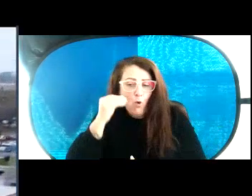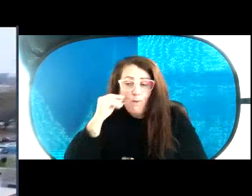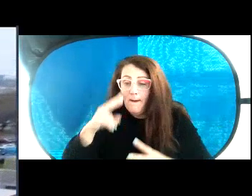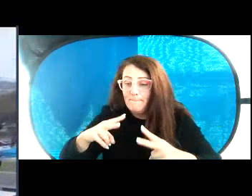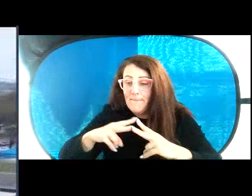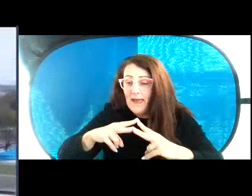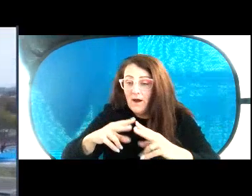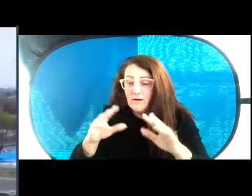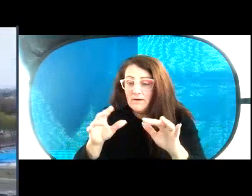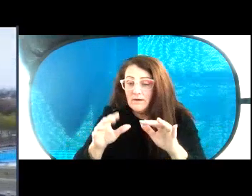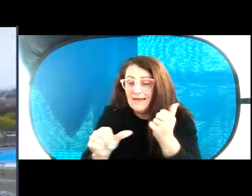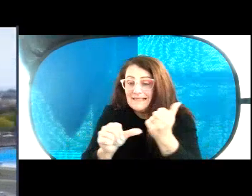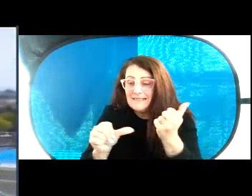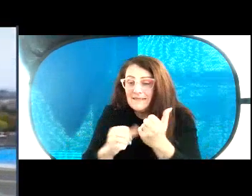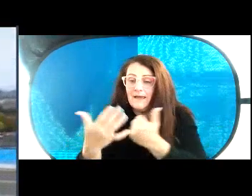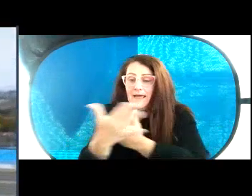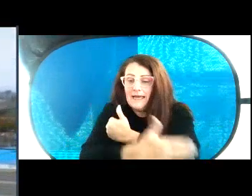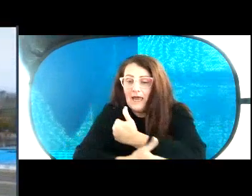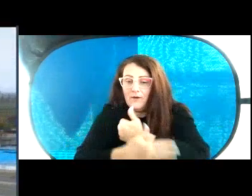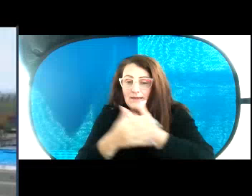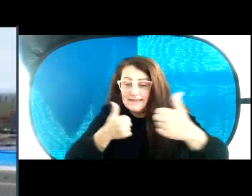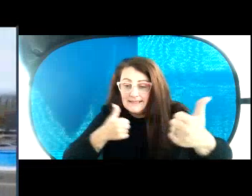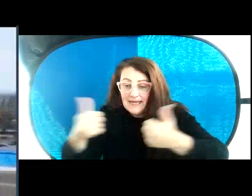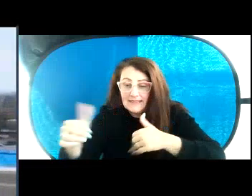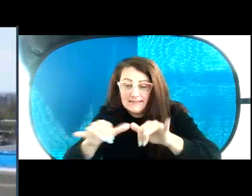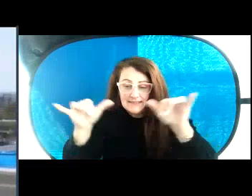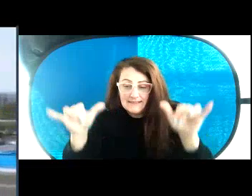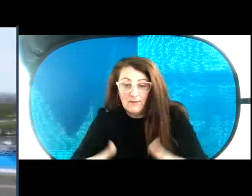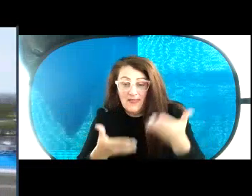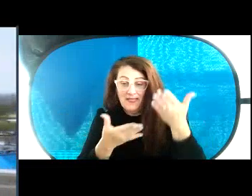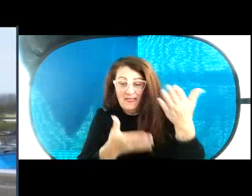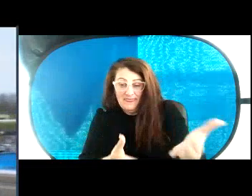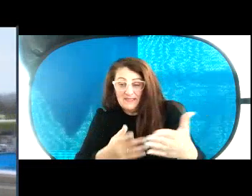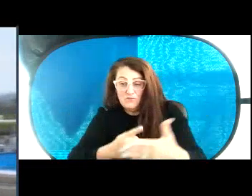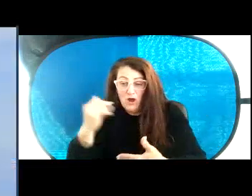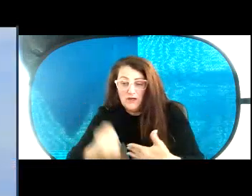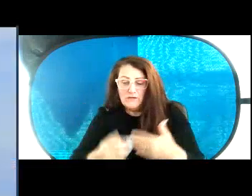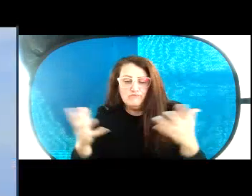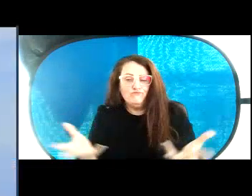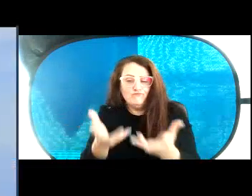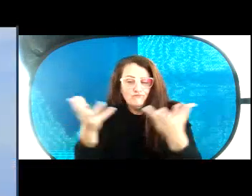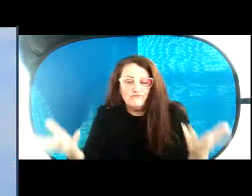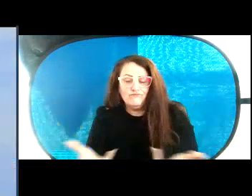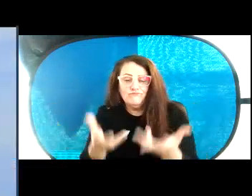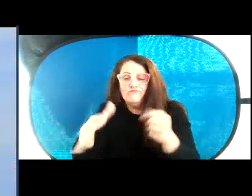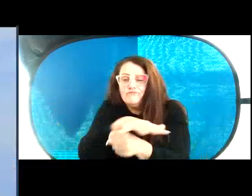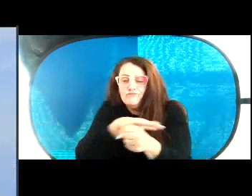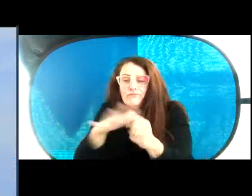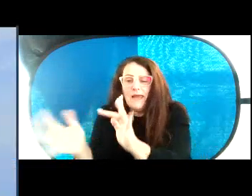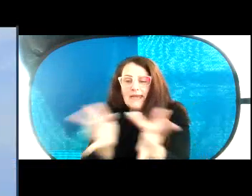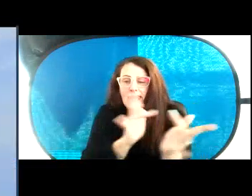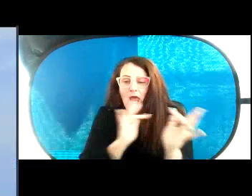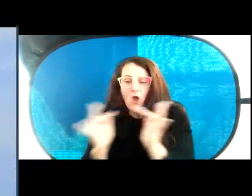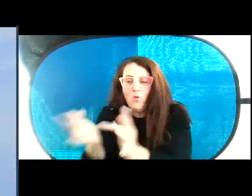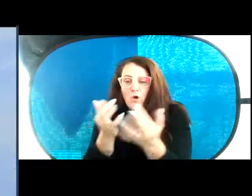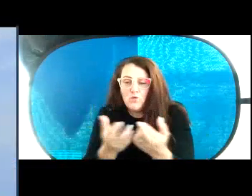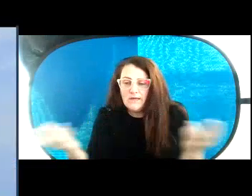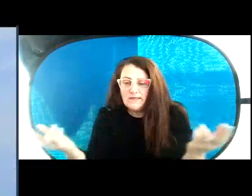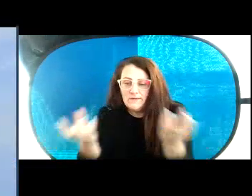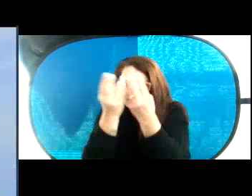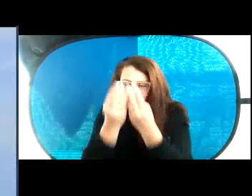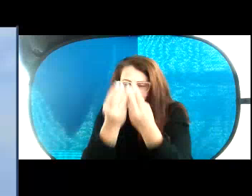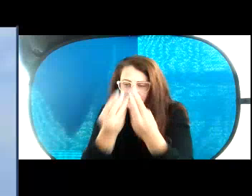assistance at the county's Navigation Center, housing projects such as these help bolster the region's network of resources and provide real solutions